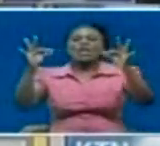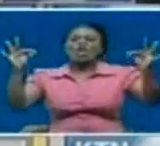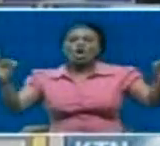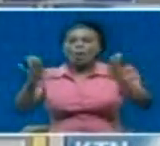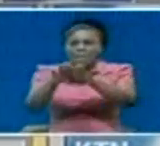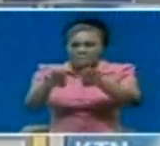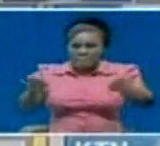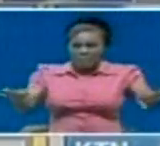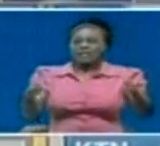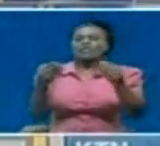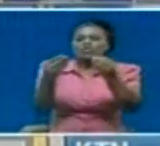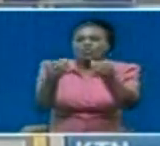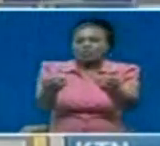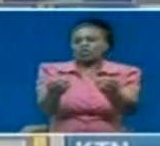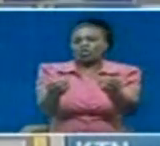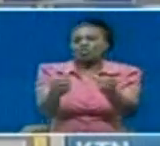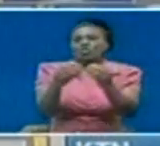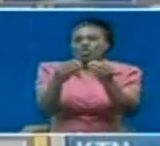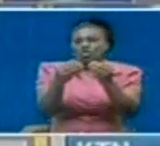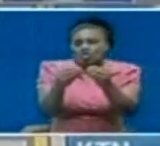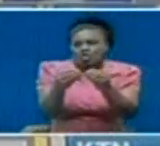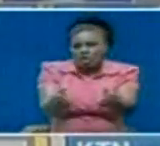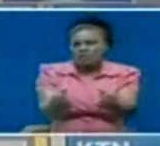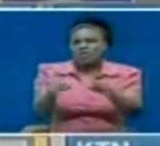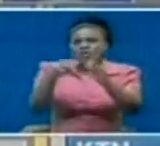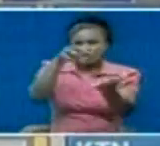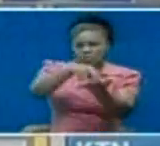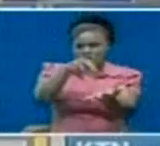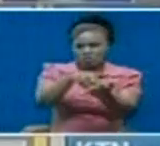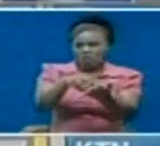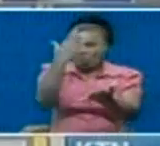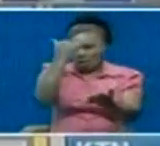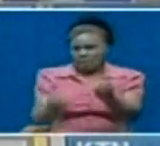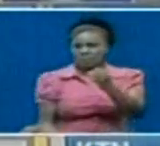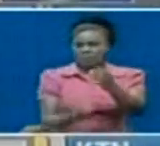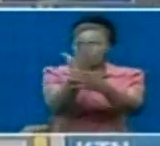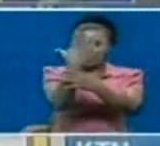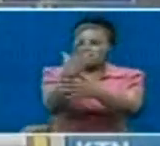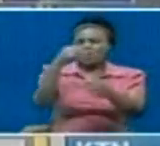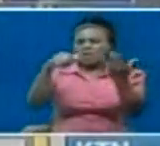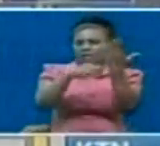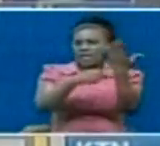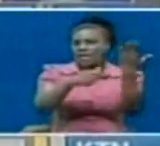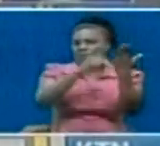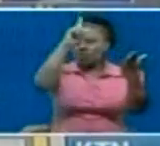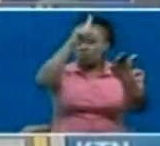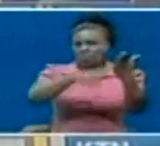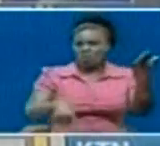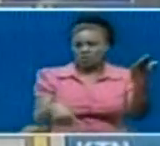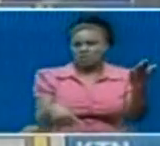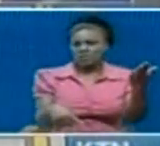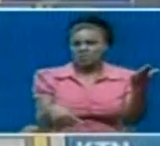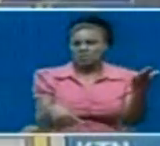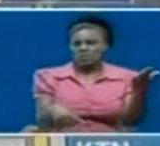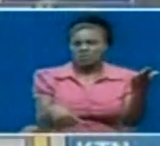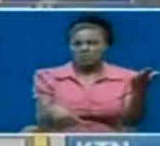solution to this kind of situation. And that's why we have come up with what we call